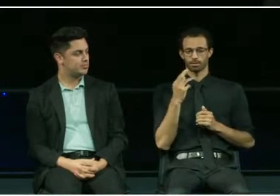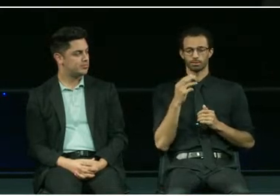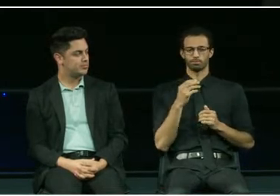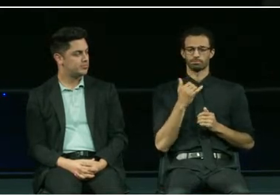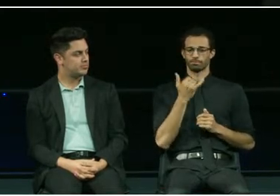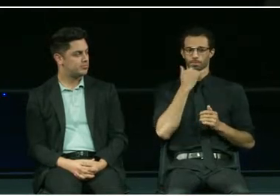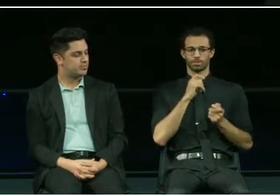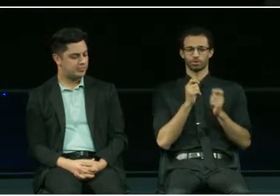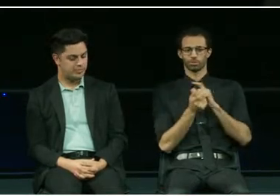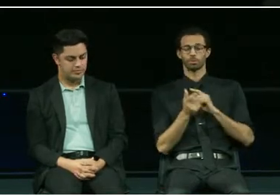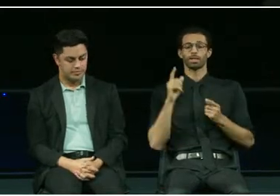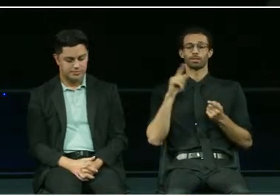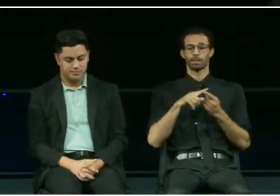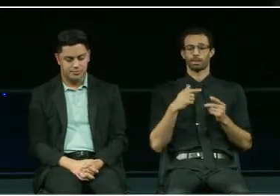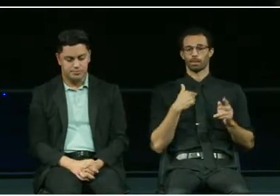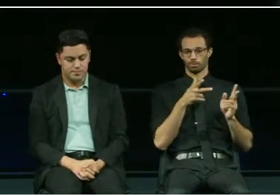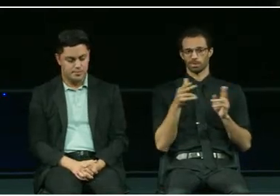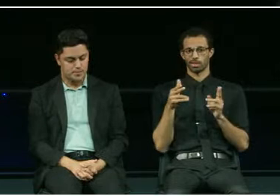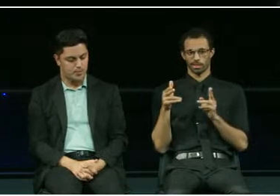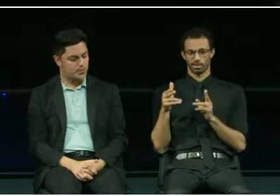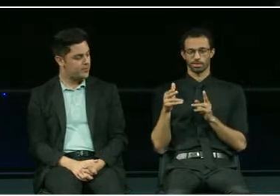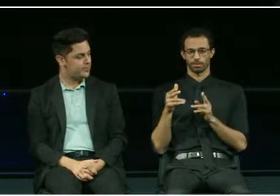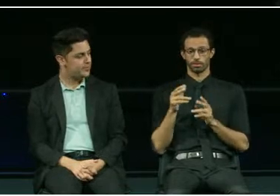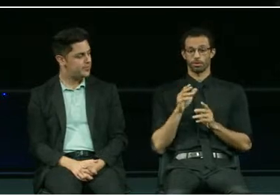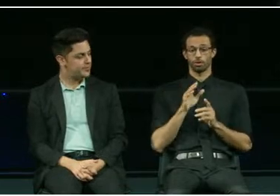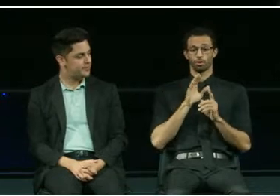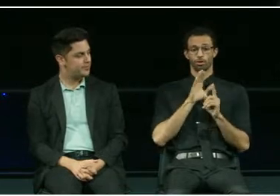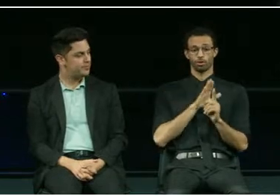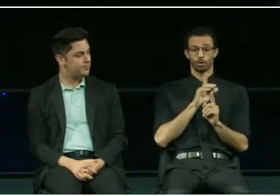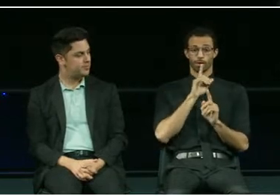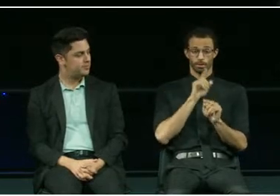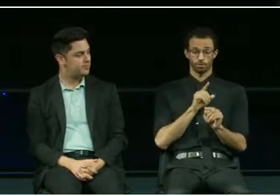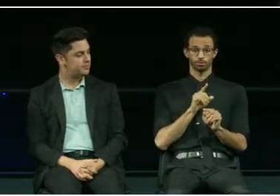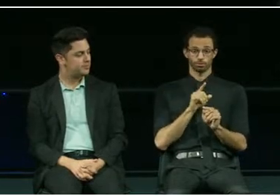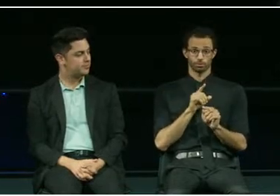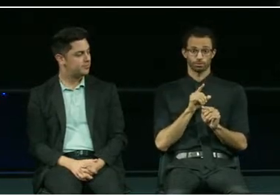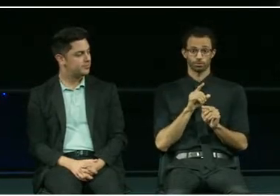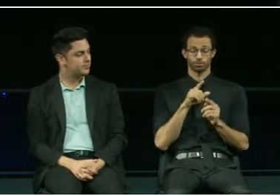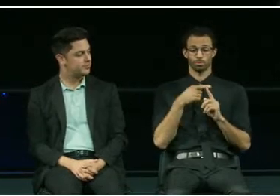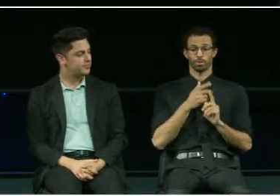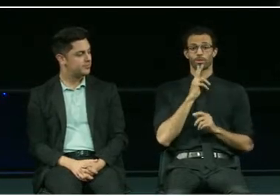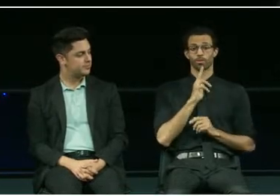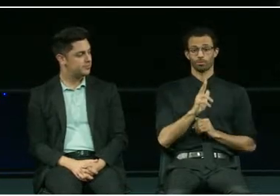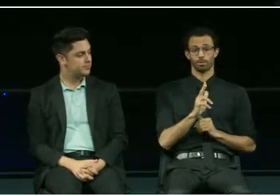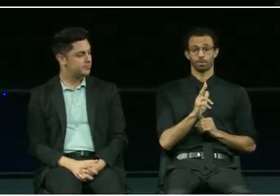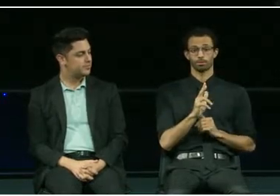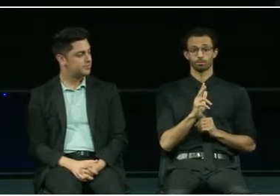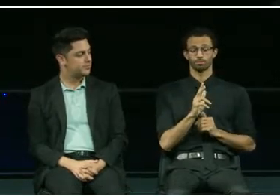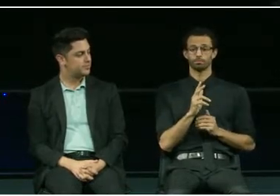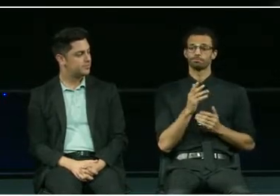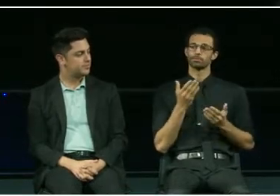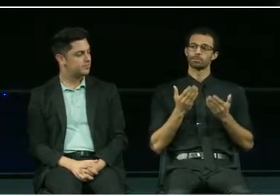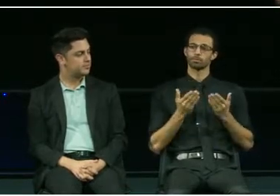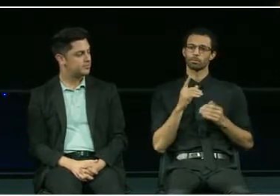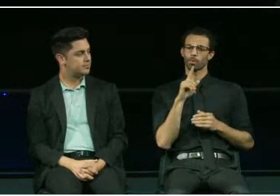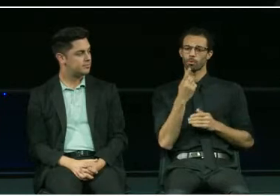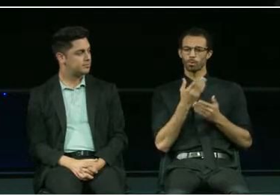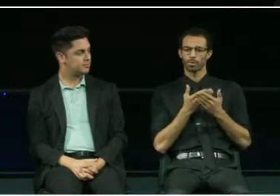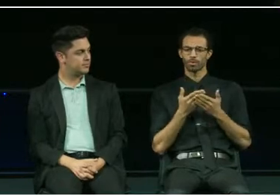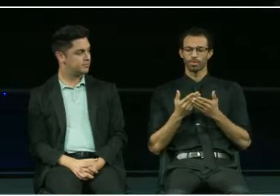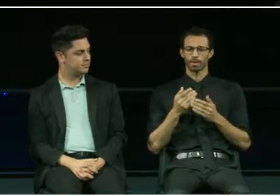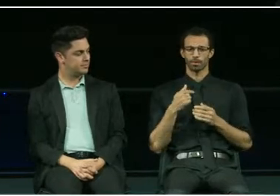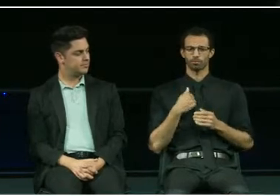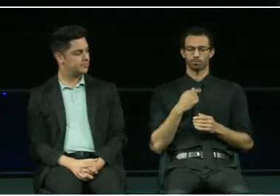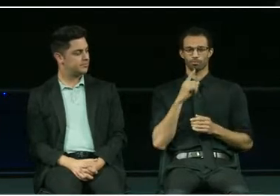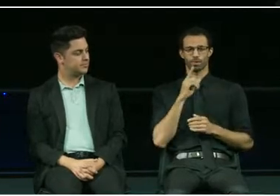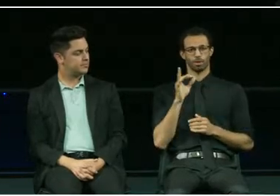film. So in fact, her answer to that question when she was 3 is probably the only thing that stayed with me in all